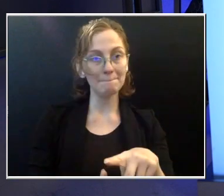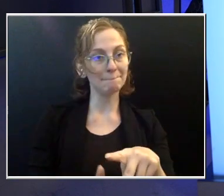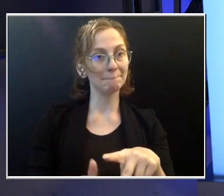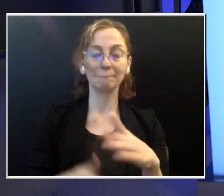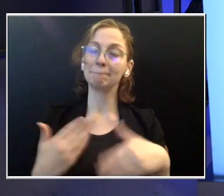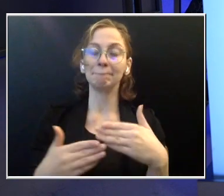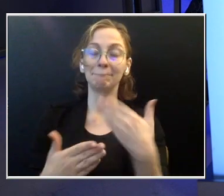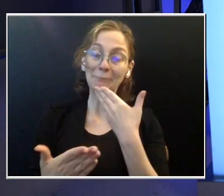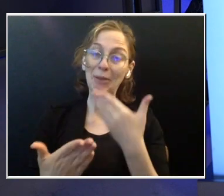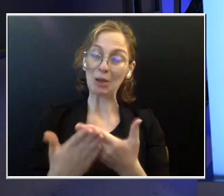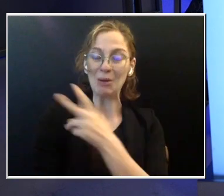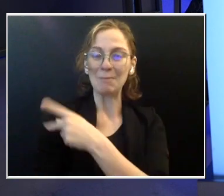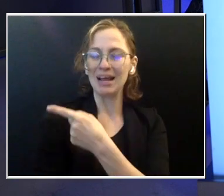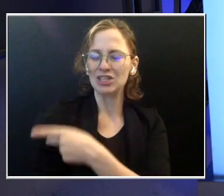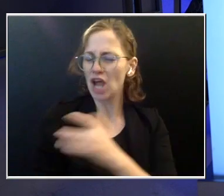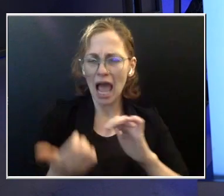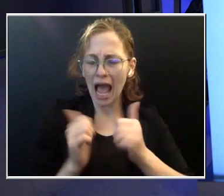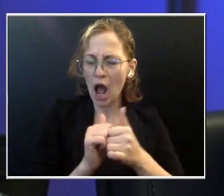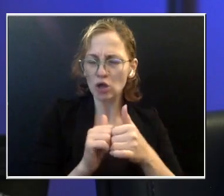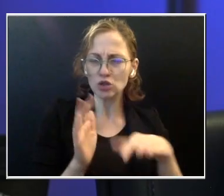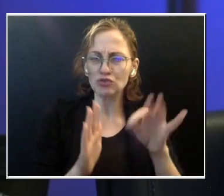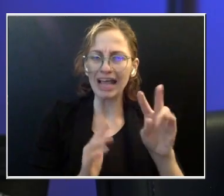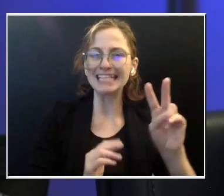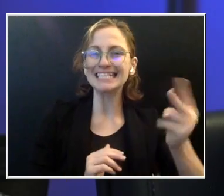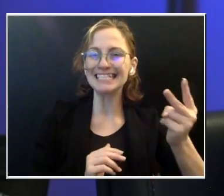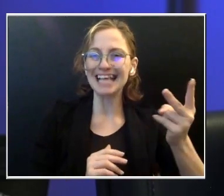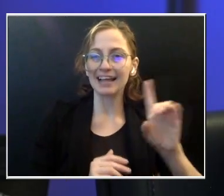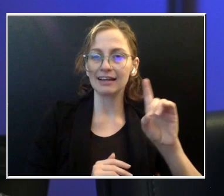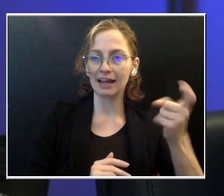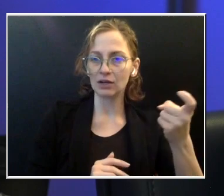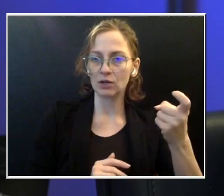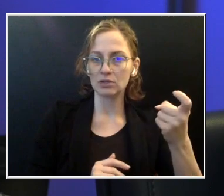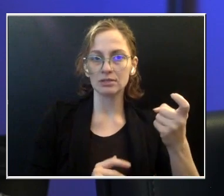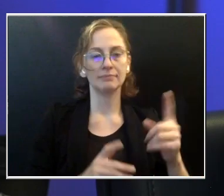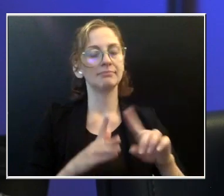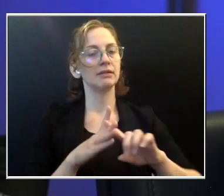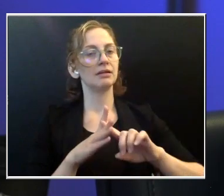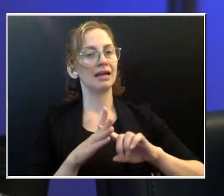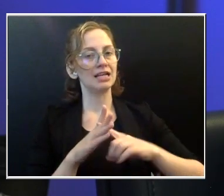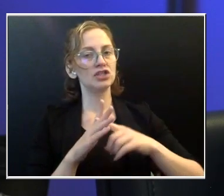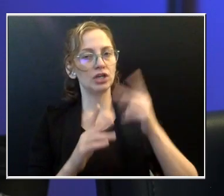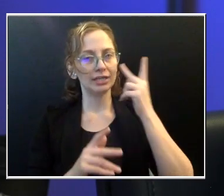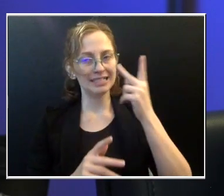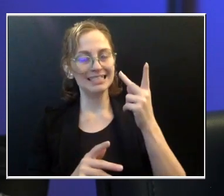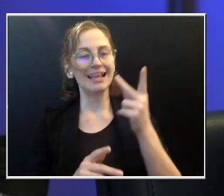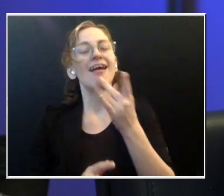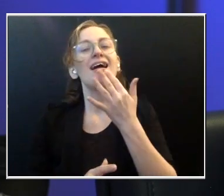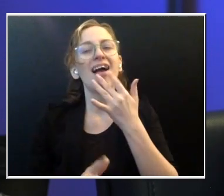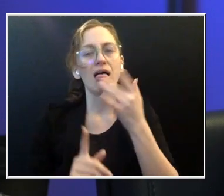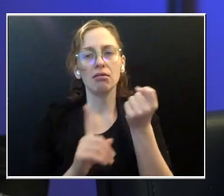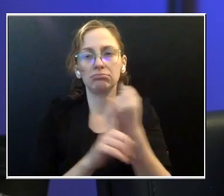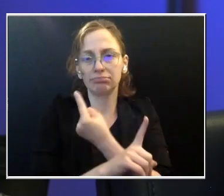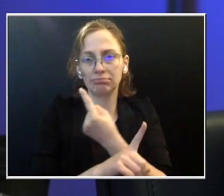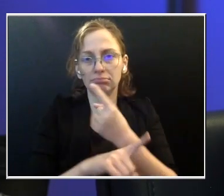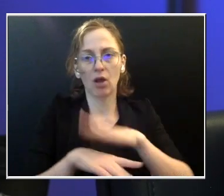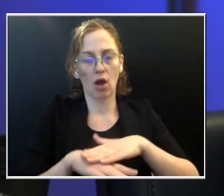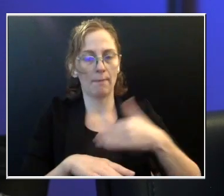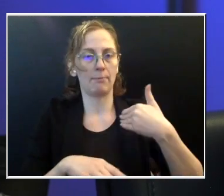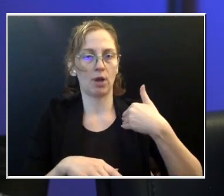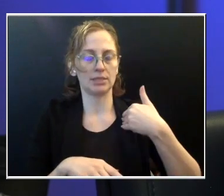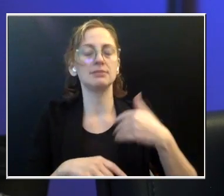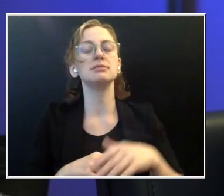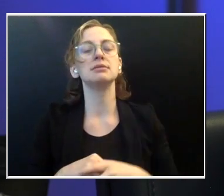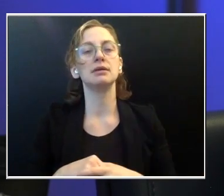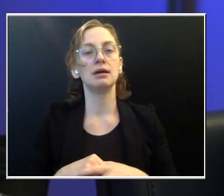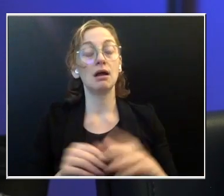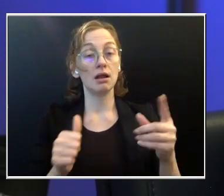learn about this second diagnosis? I started to have discoloration on my breast, and actually the first medical person I saw was